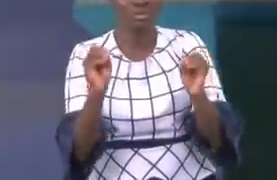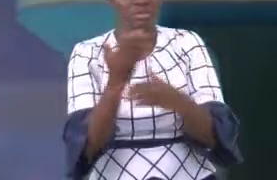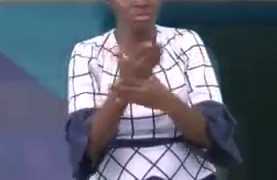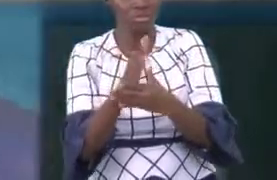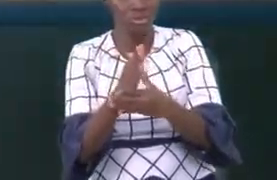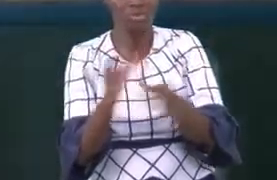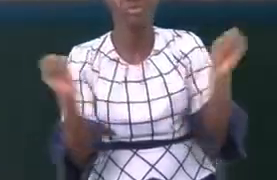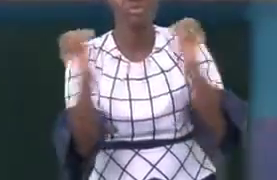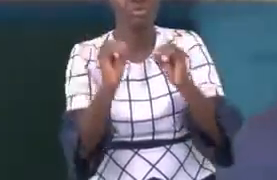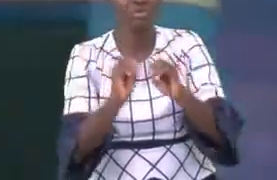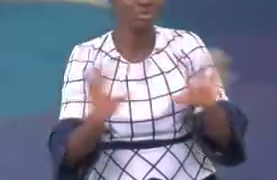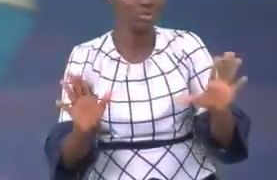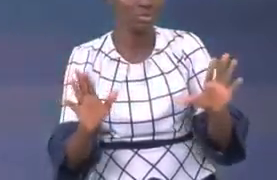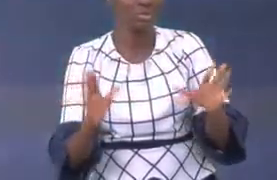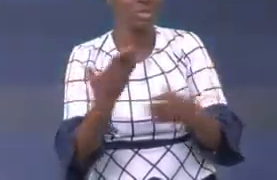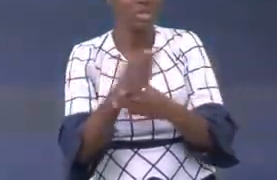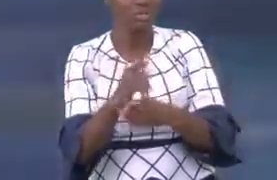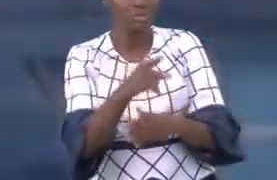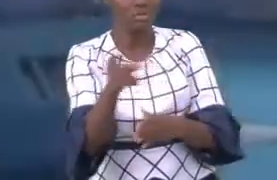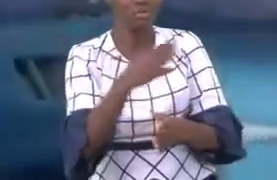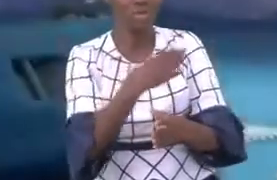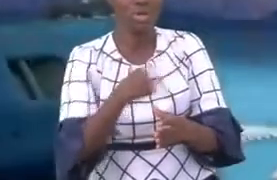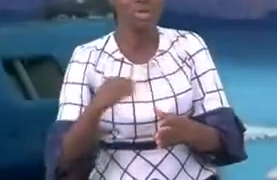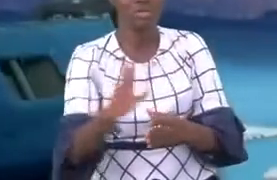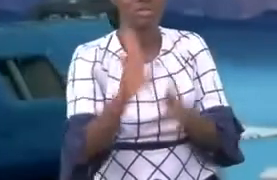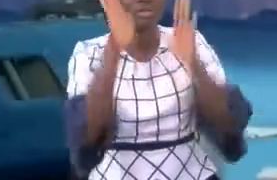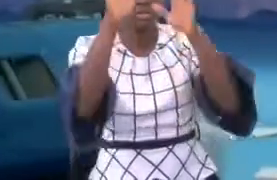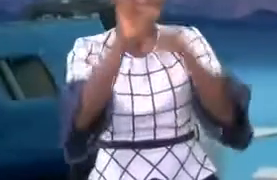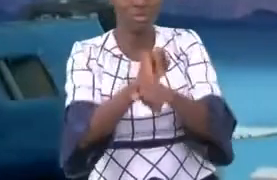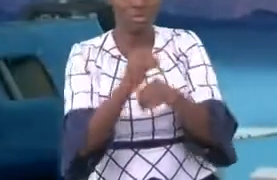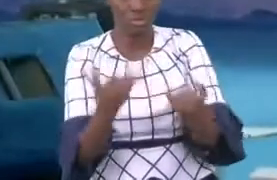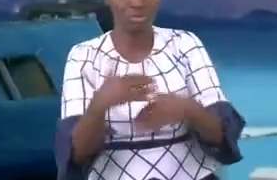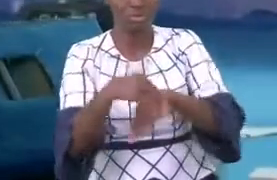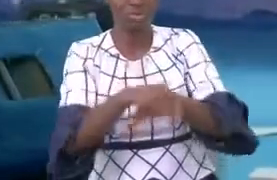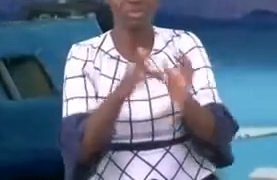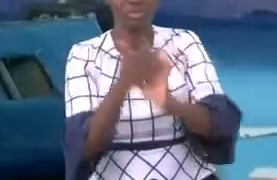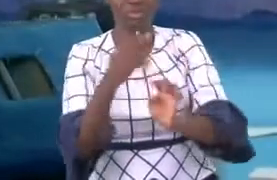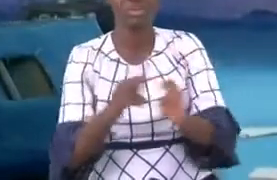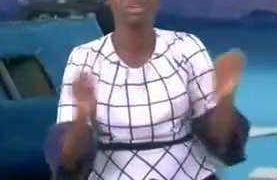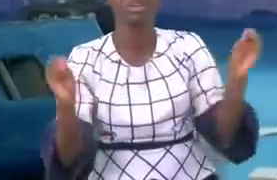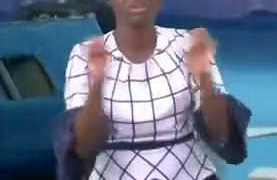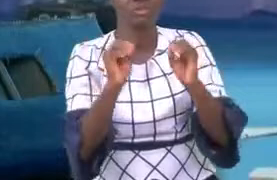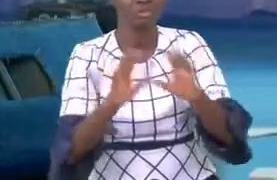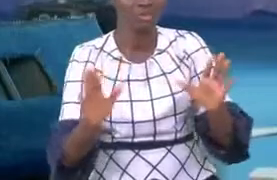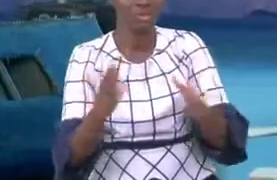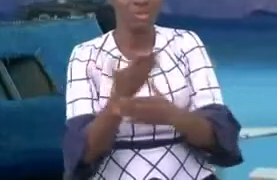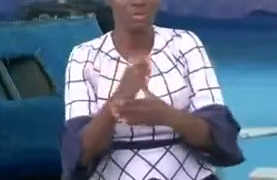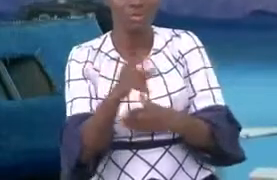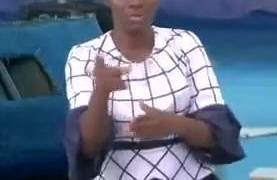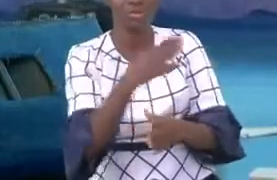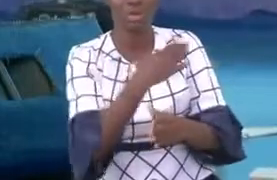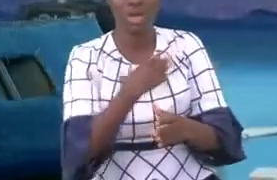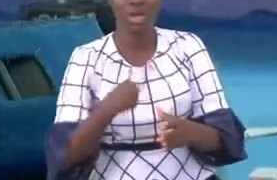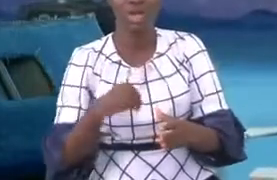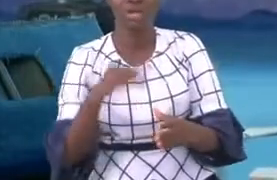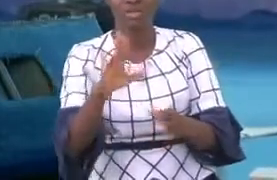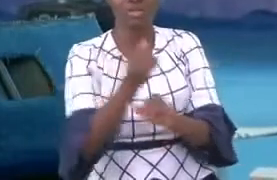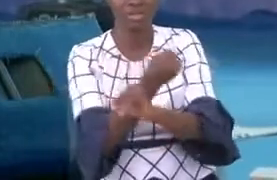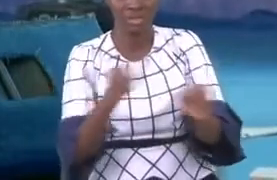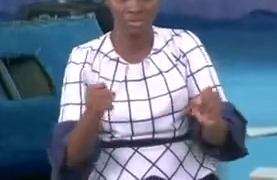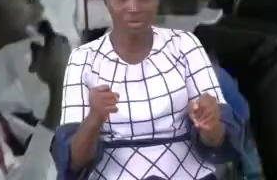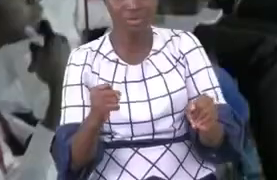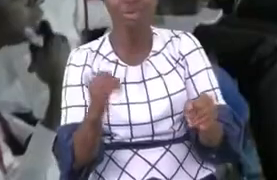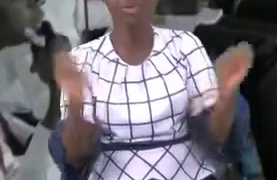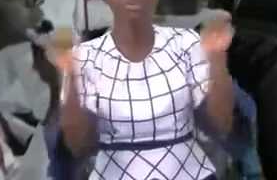salvation tonight. Nothing between you and the wonders of wonders in your life tonight. In